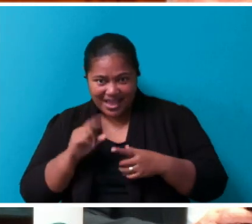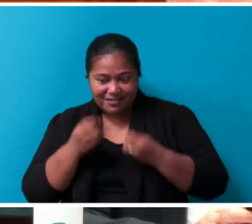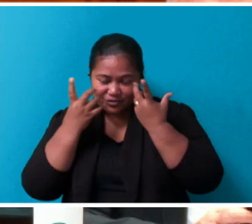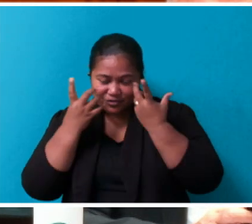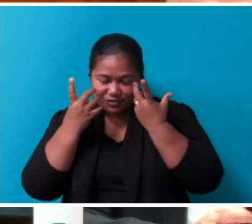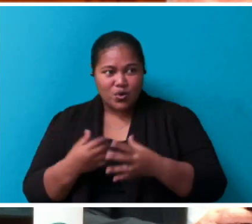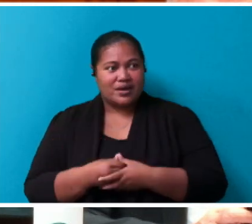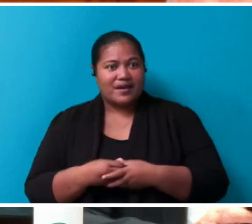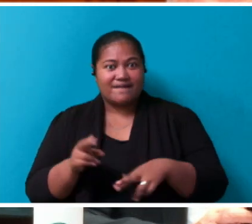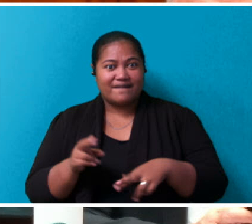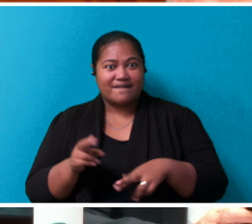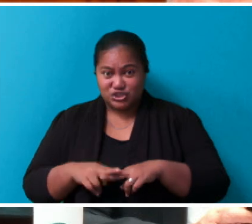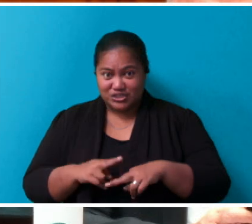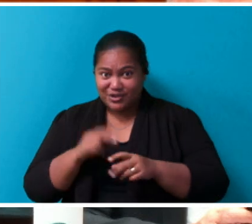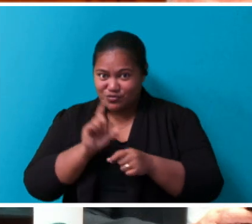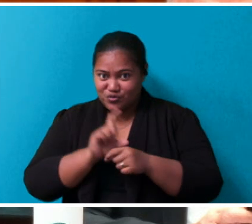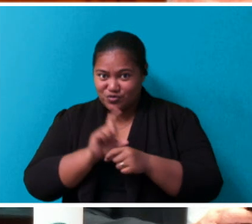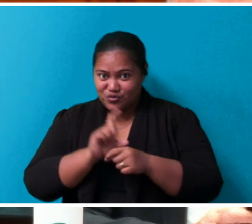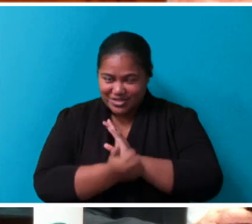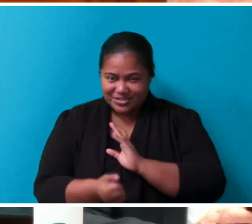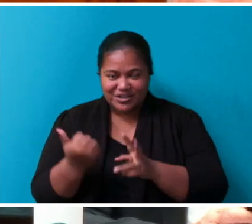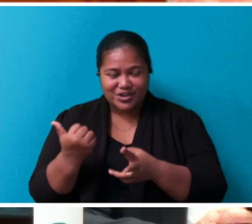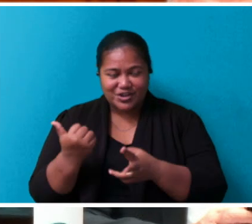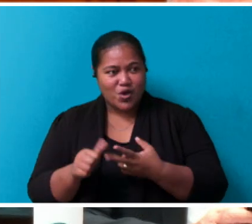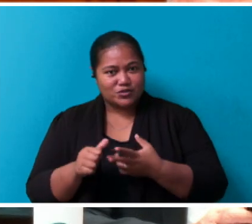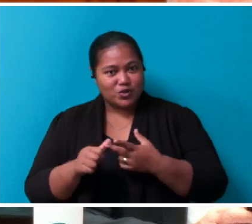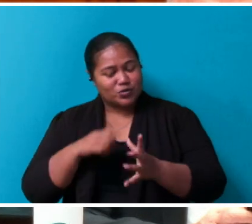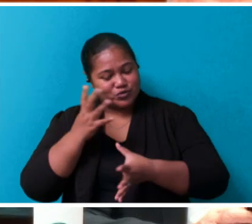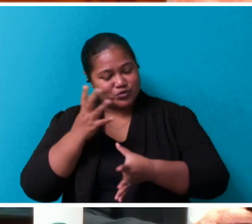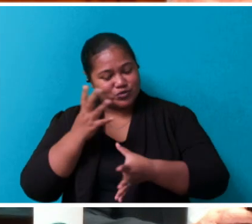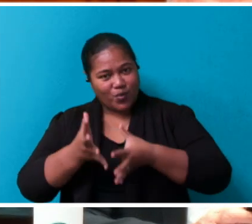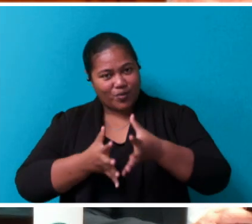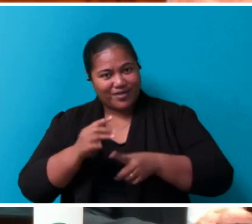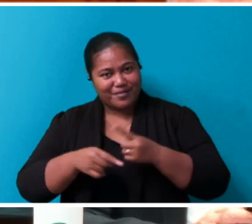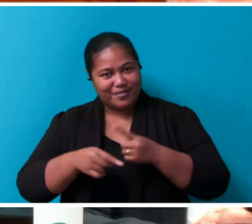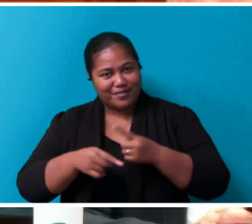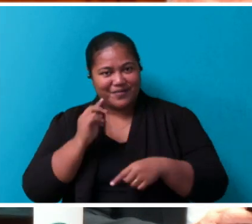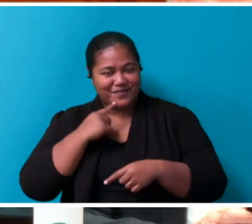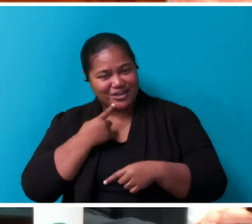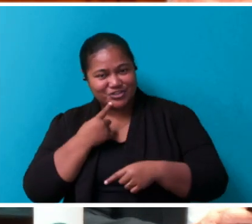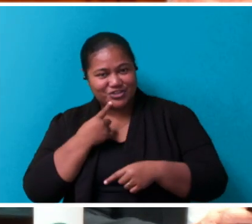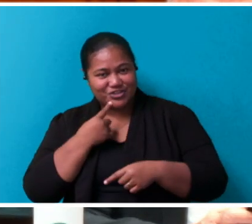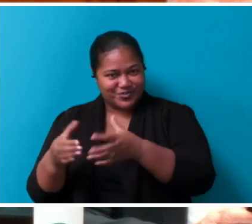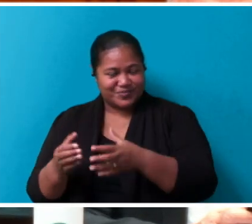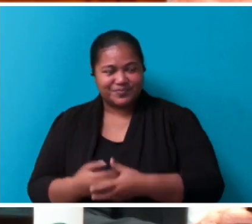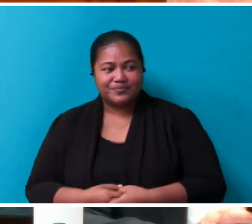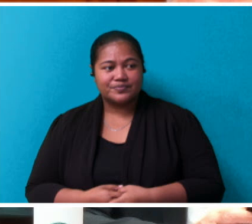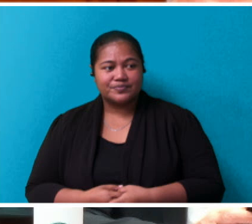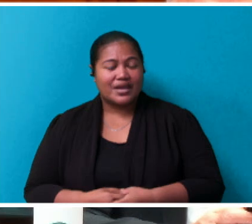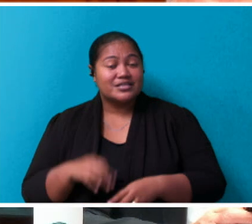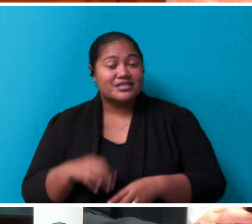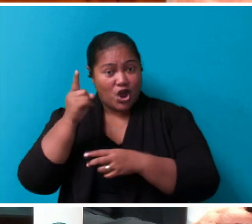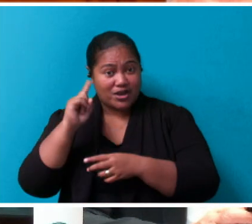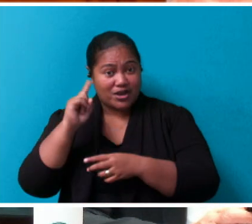Fiji's creative potential and the vibrant storytelling of our fashion sector. At the Auckland Wellington